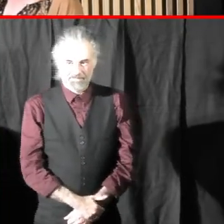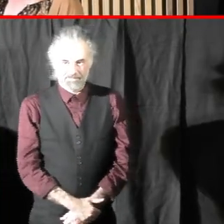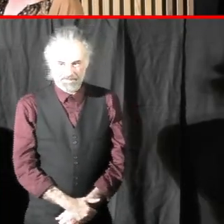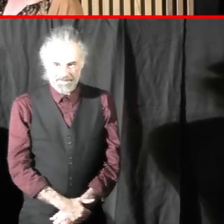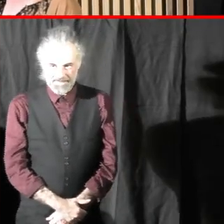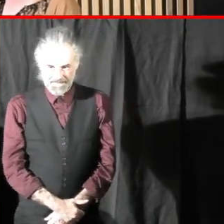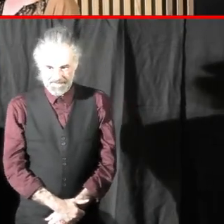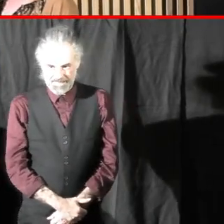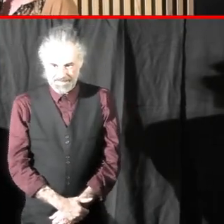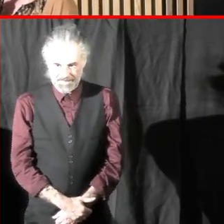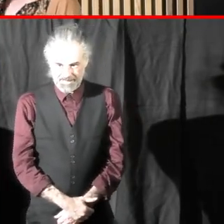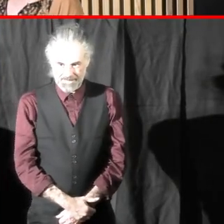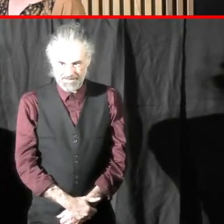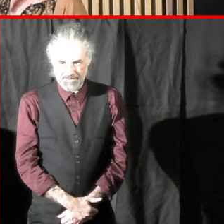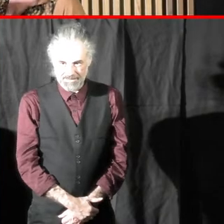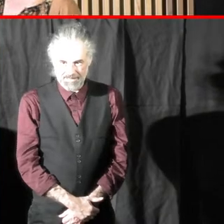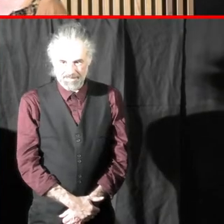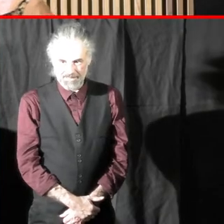Okay. Yeah, so just